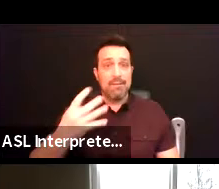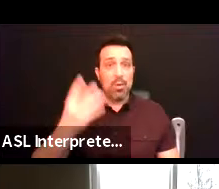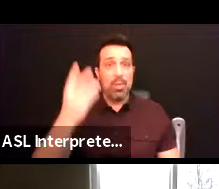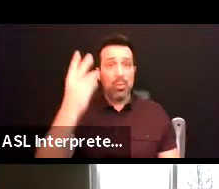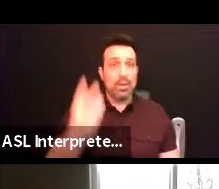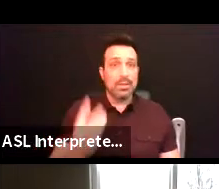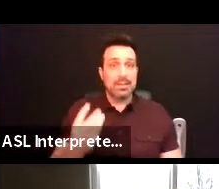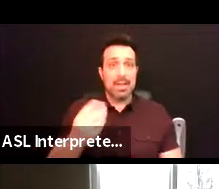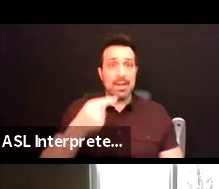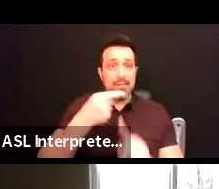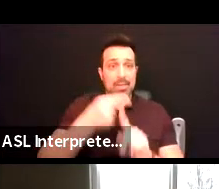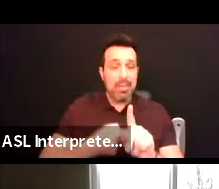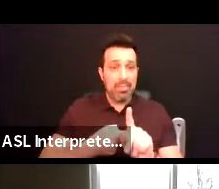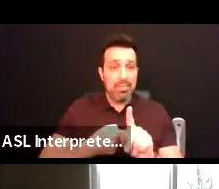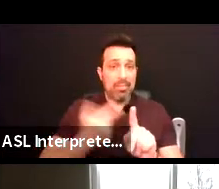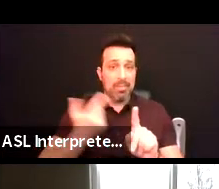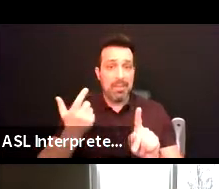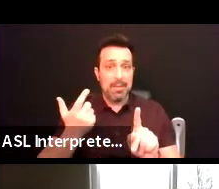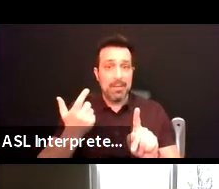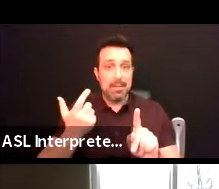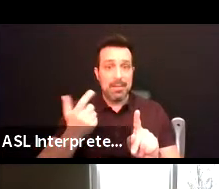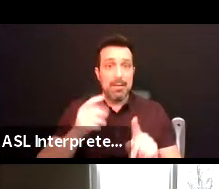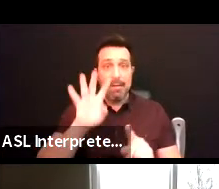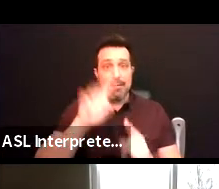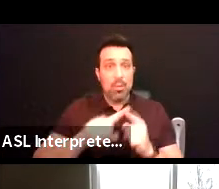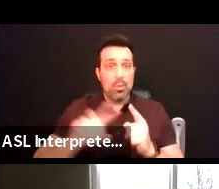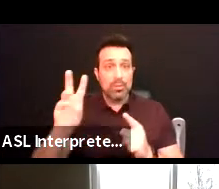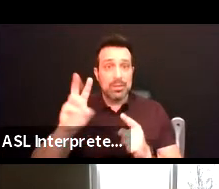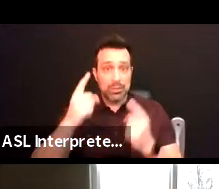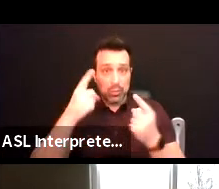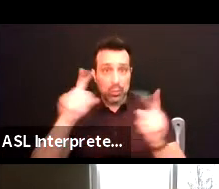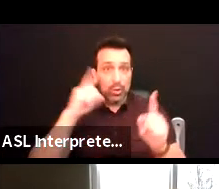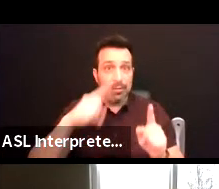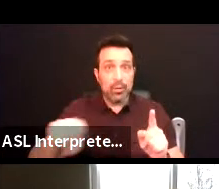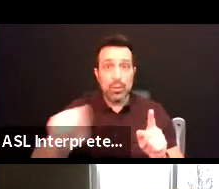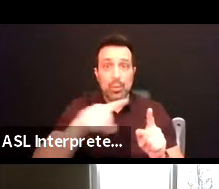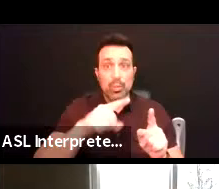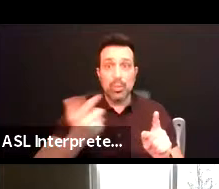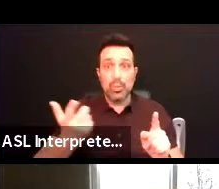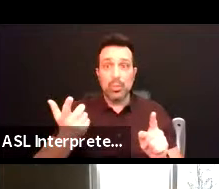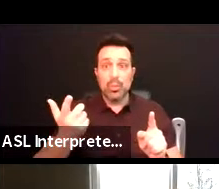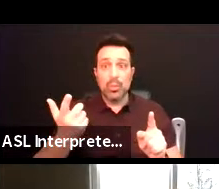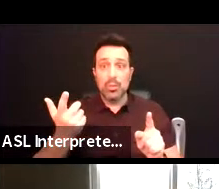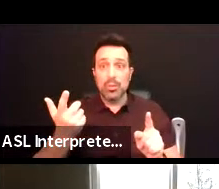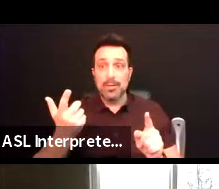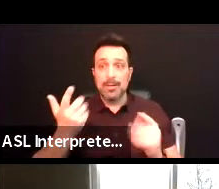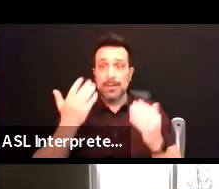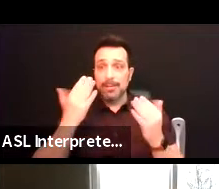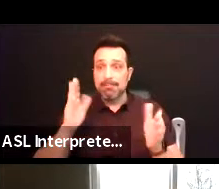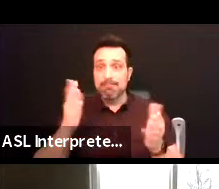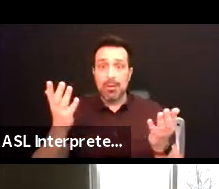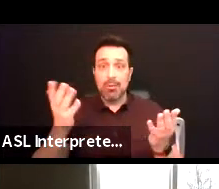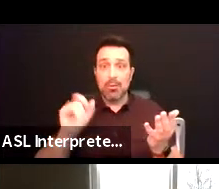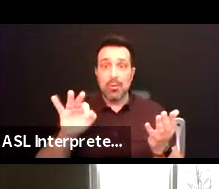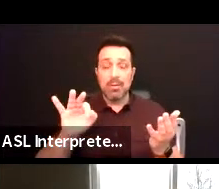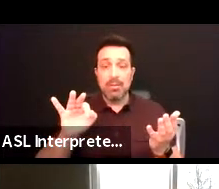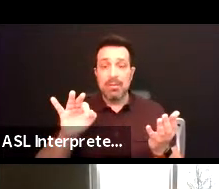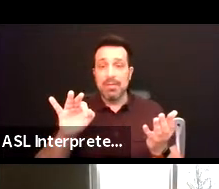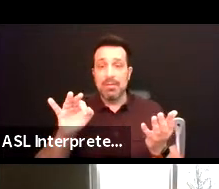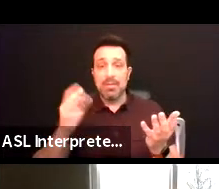month. Does 4 to 6 work for you? I don't know if there's a chance to kind of